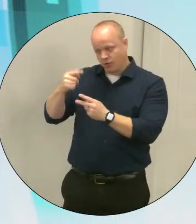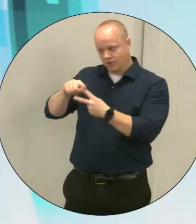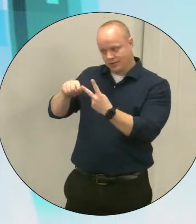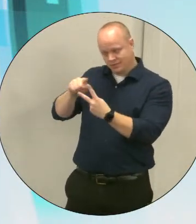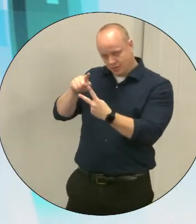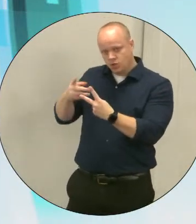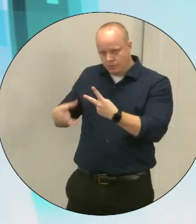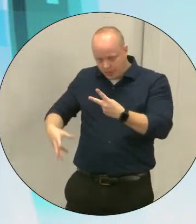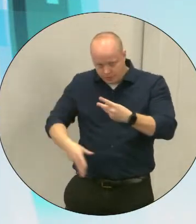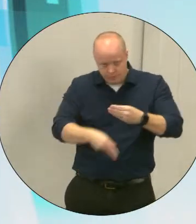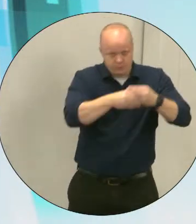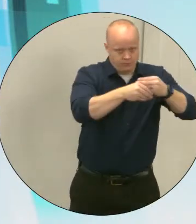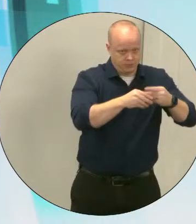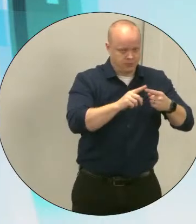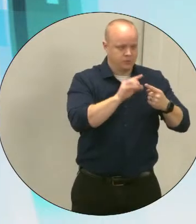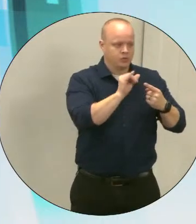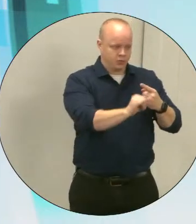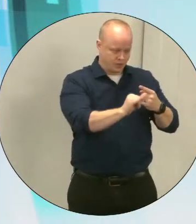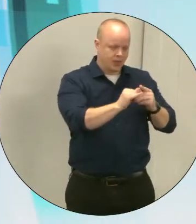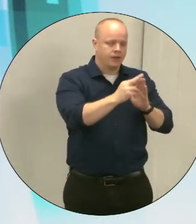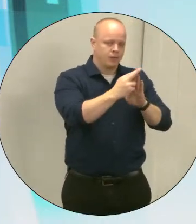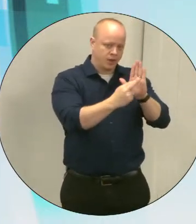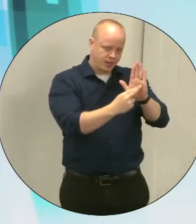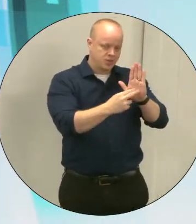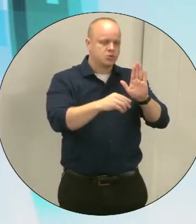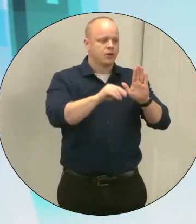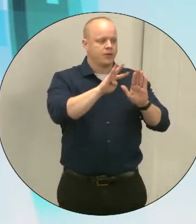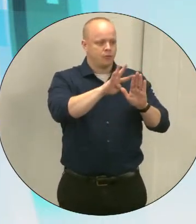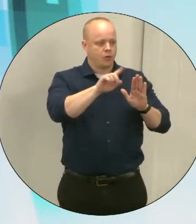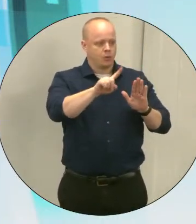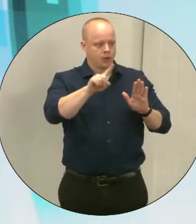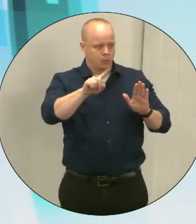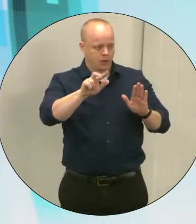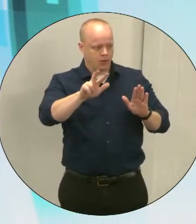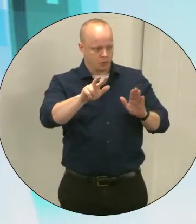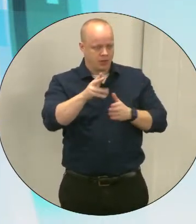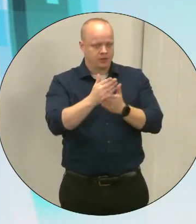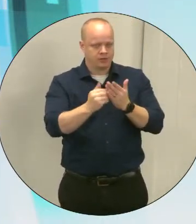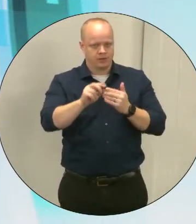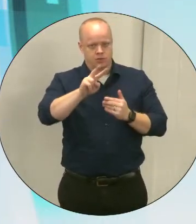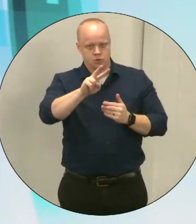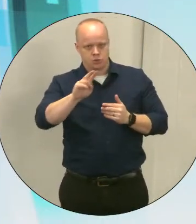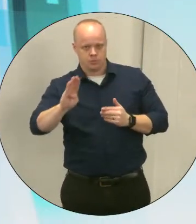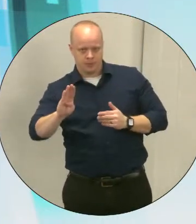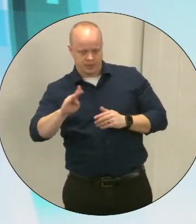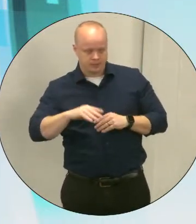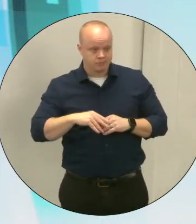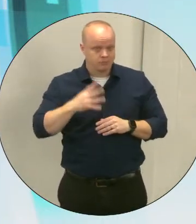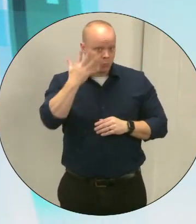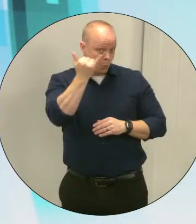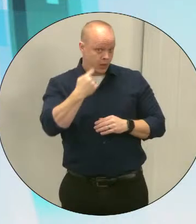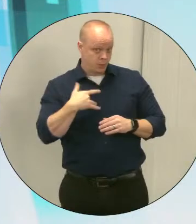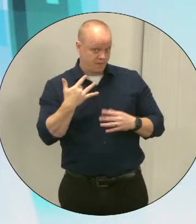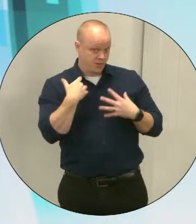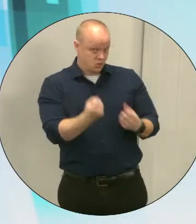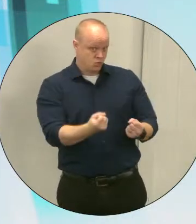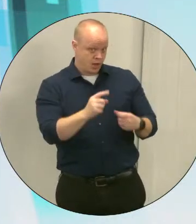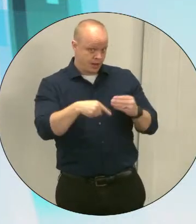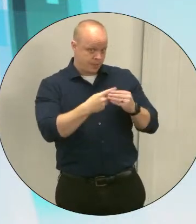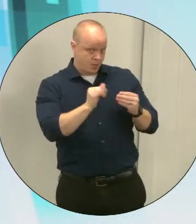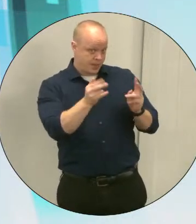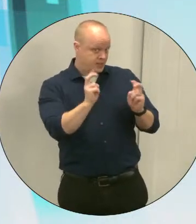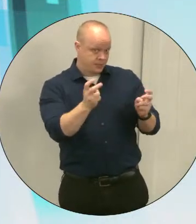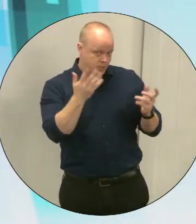be included in Regulation 4113, Section 2B. Why do I feel so strongly about this